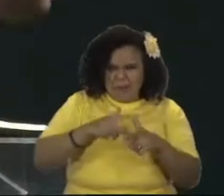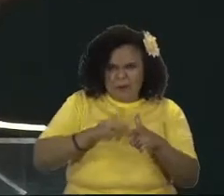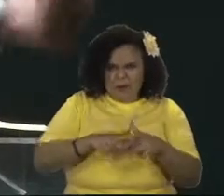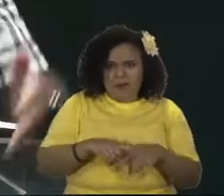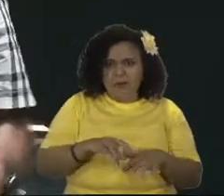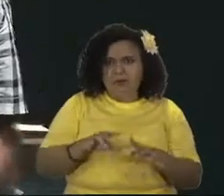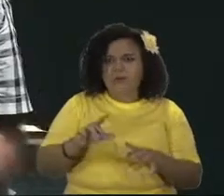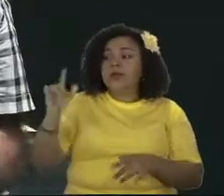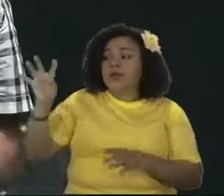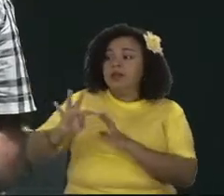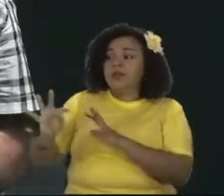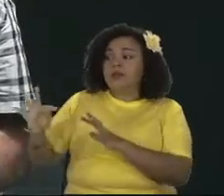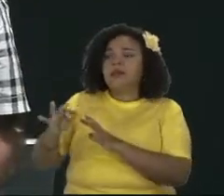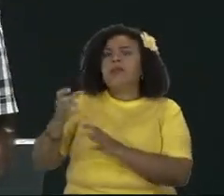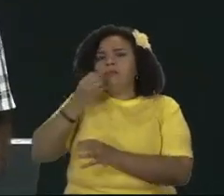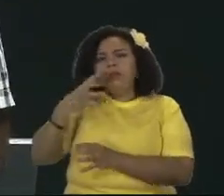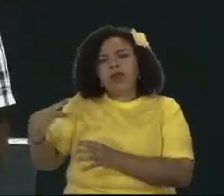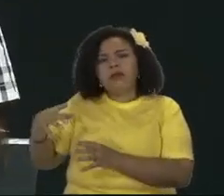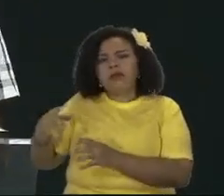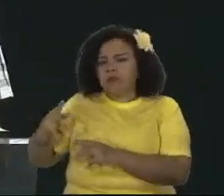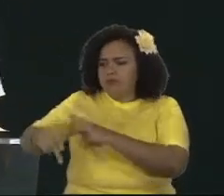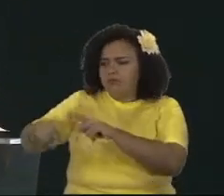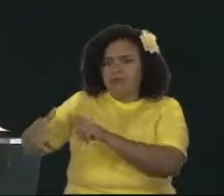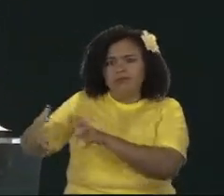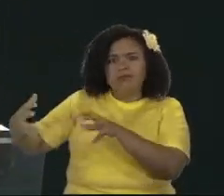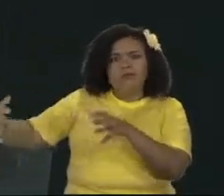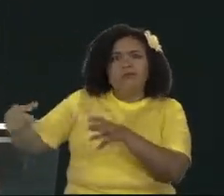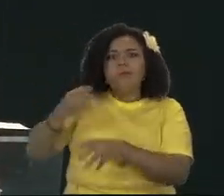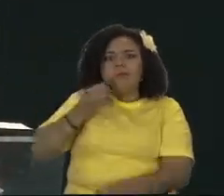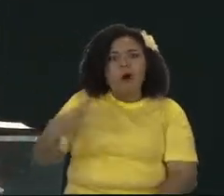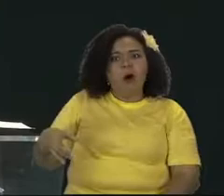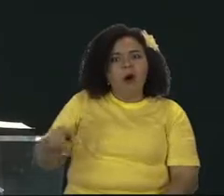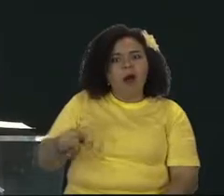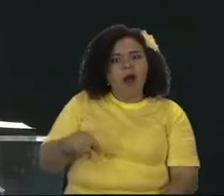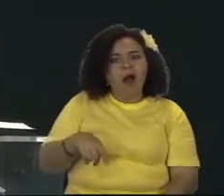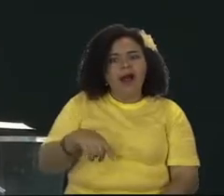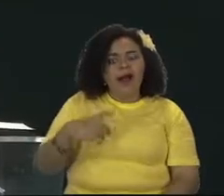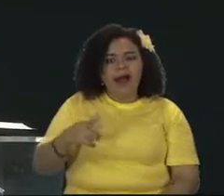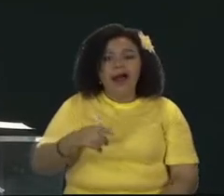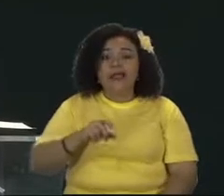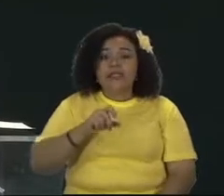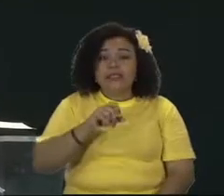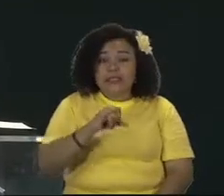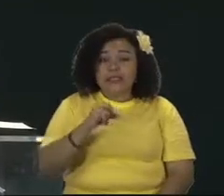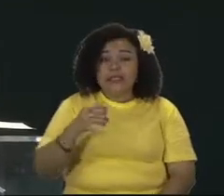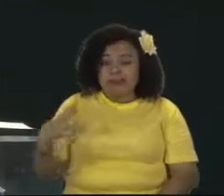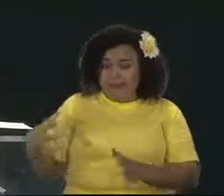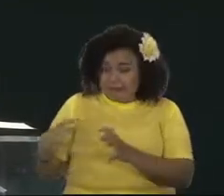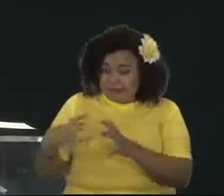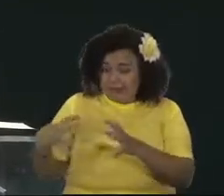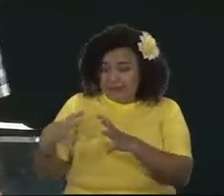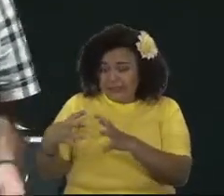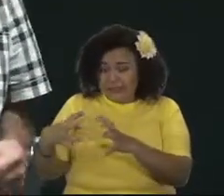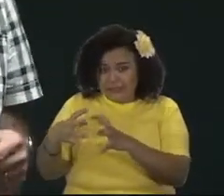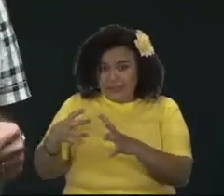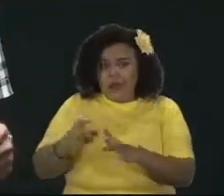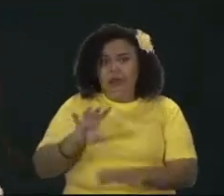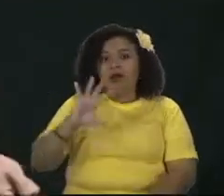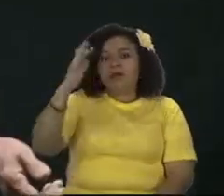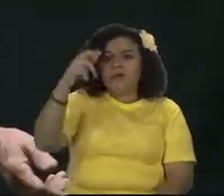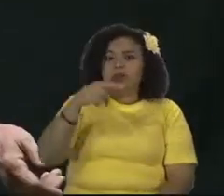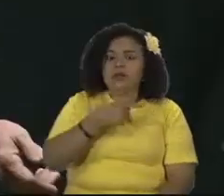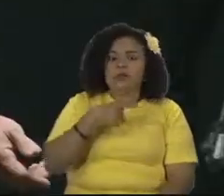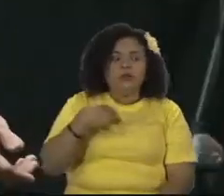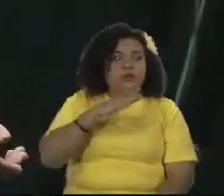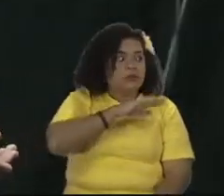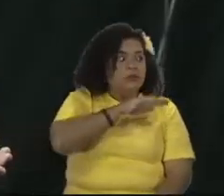there is no fightings. And then when we find something, we go there and act. The same way when